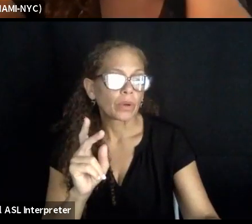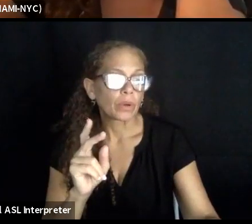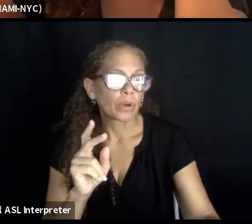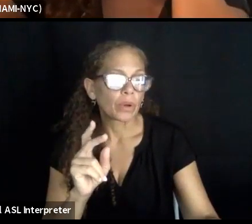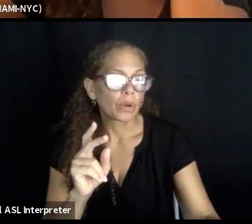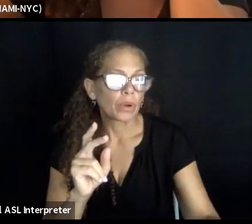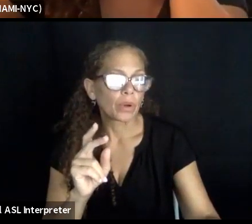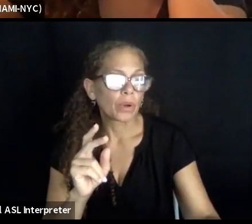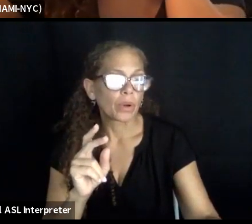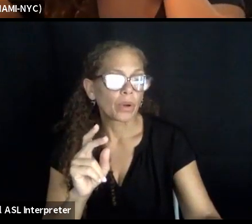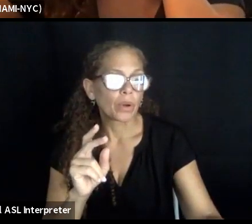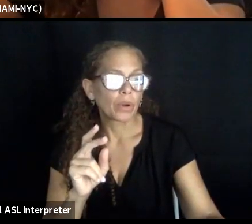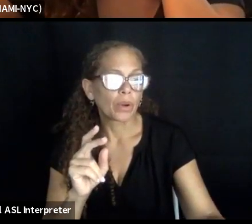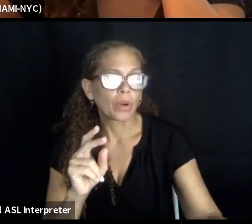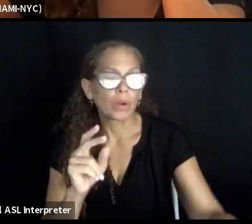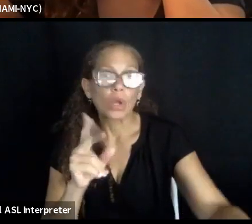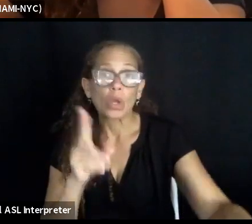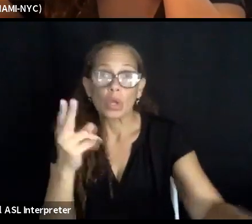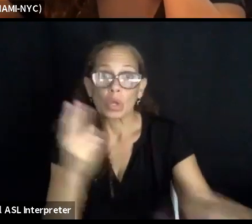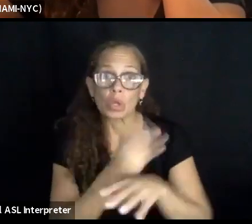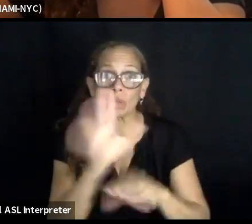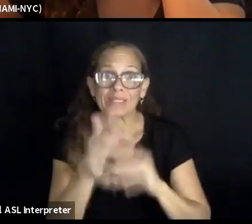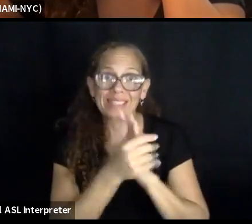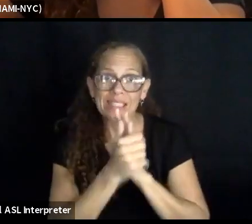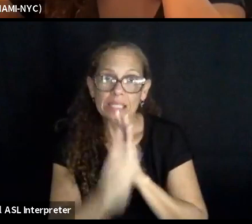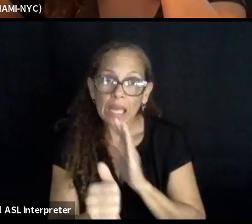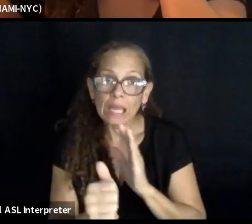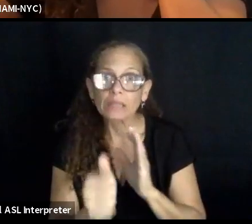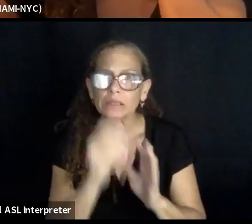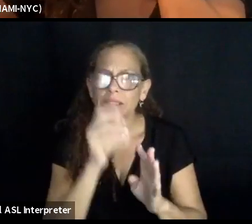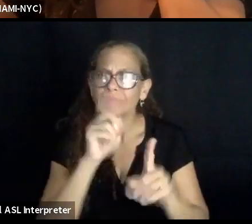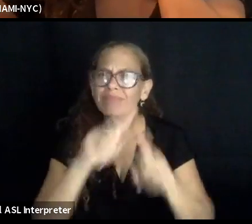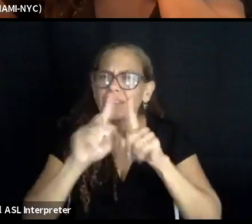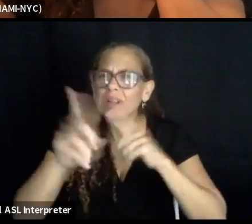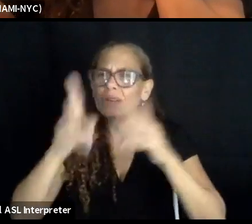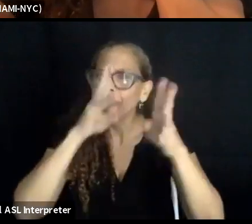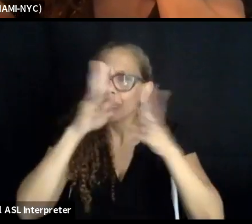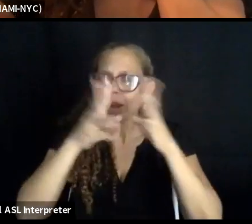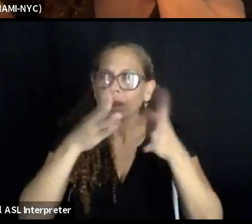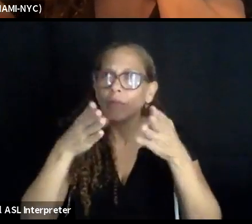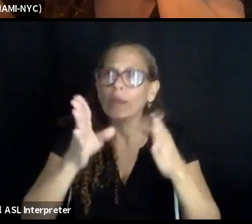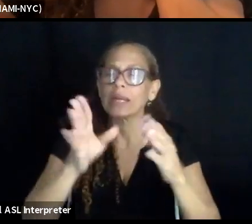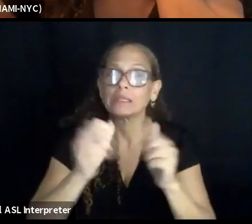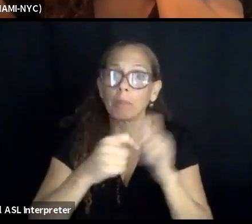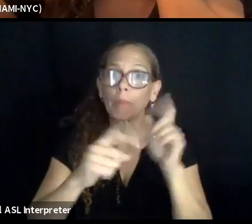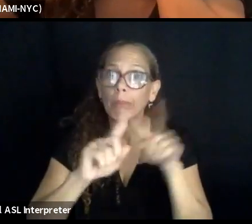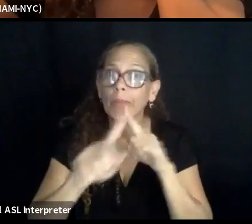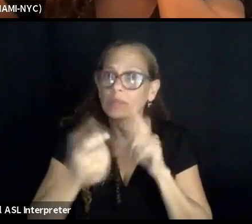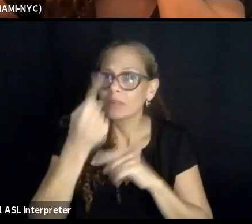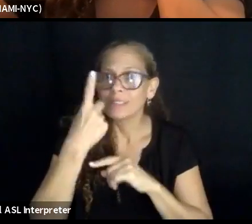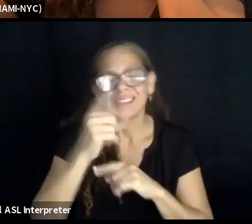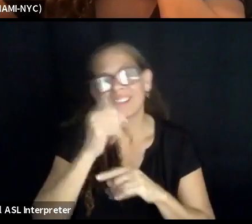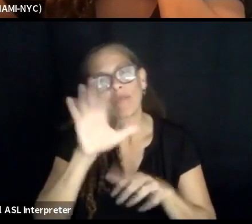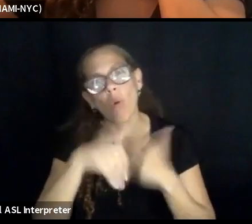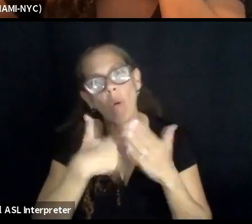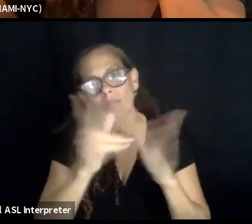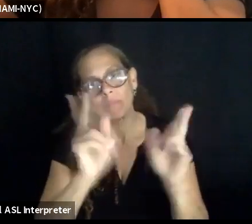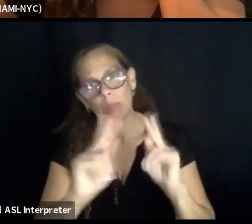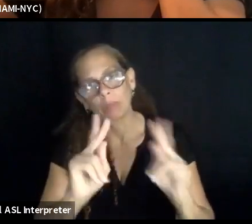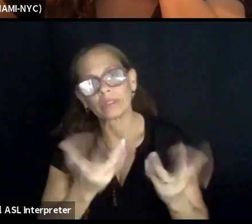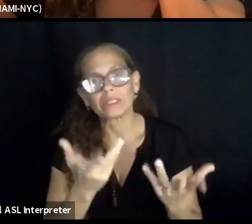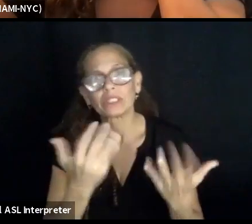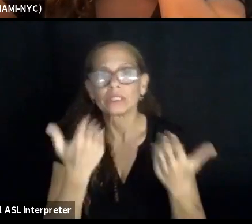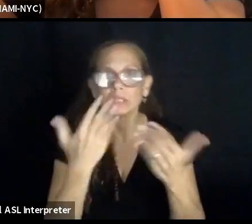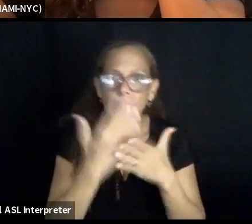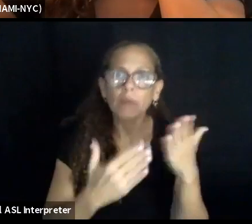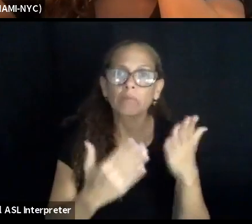big think tank for how to use these skills in creative ways. But I understand that that's not for everyone. So yes, there are therapists